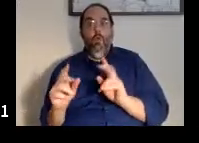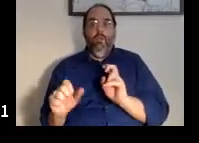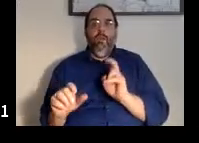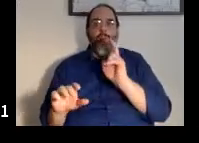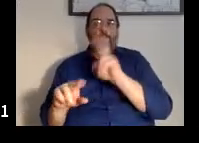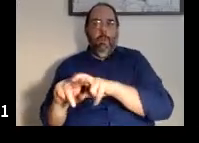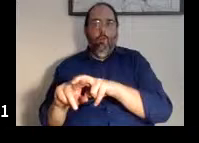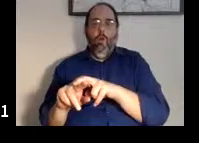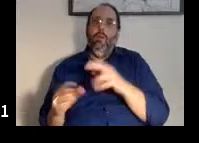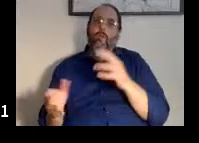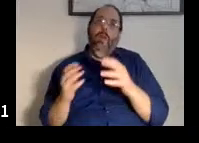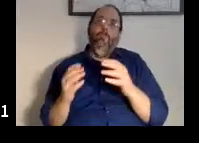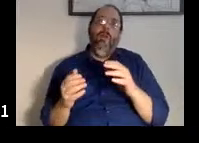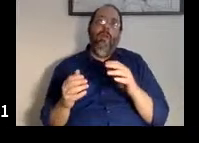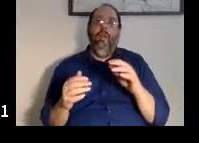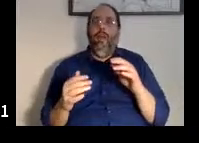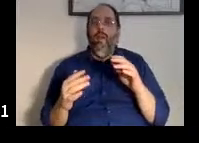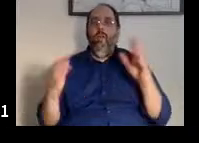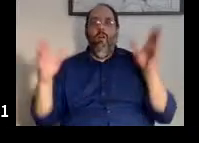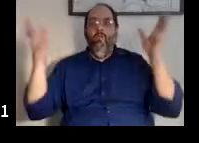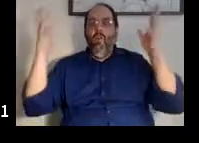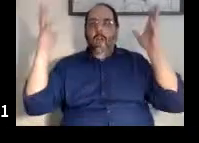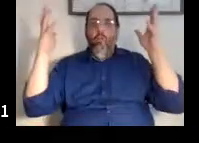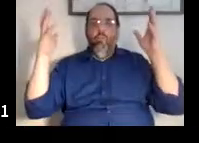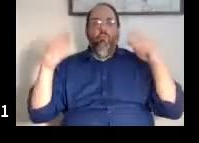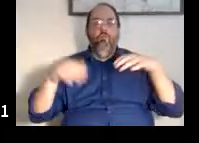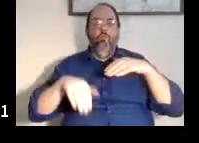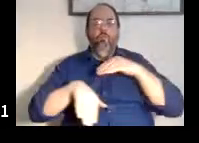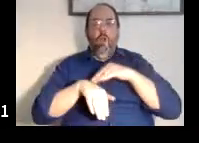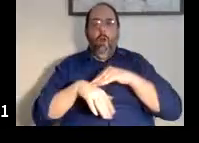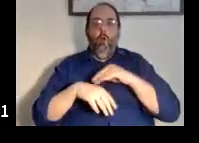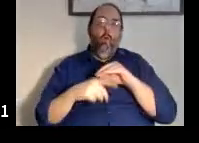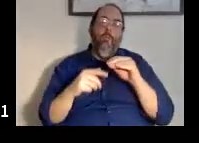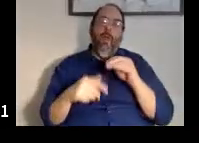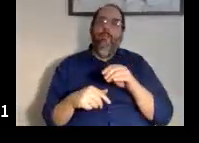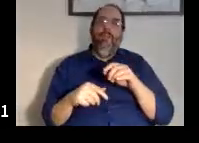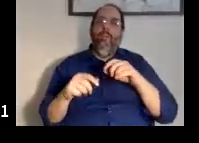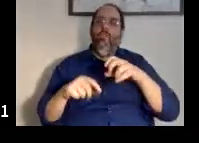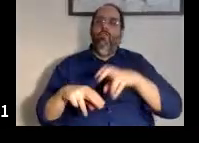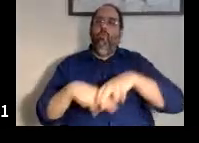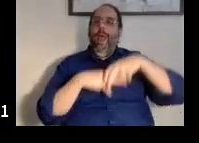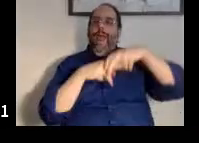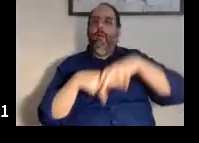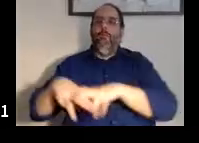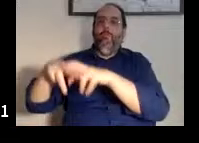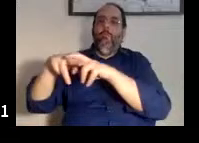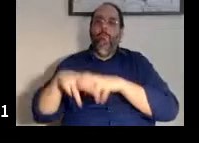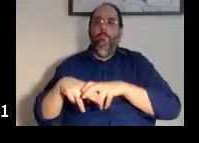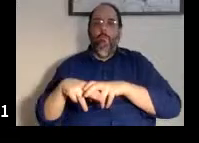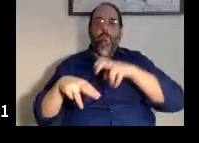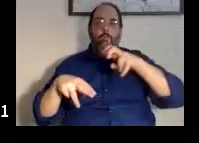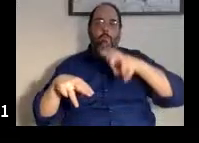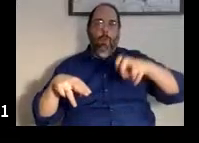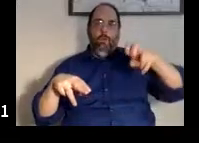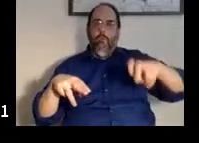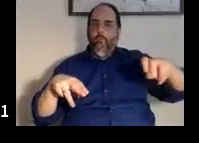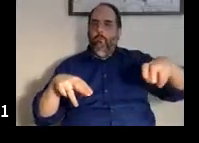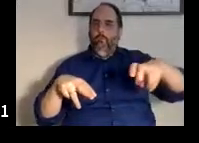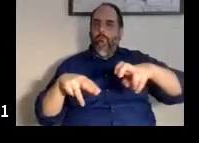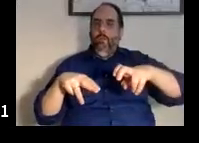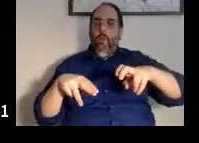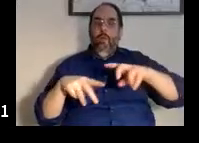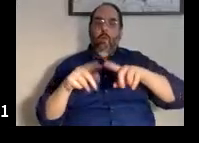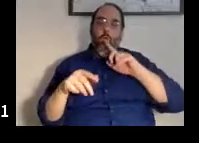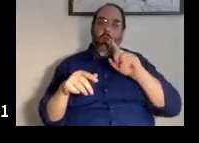it's a fire truck, or maybe it's a series of swings, but it's really a